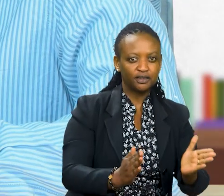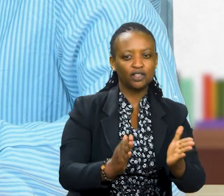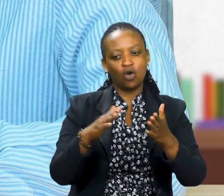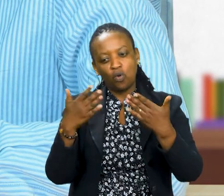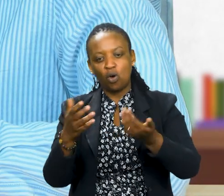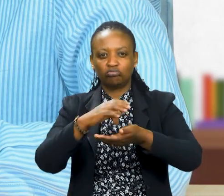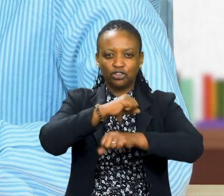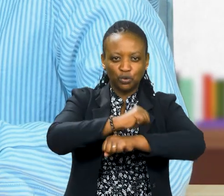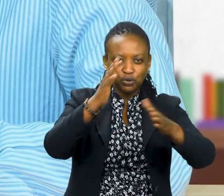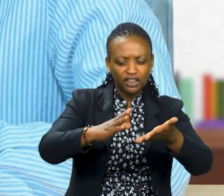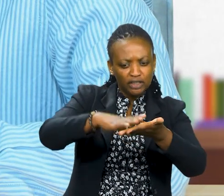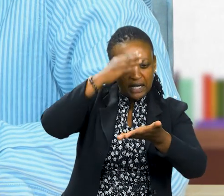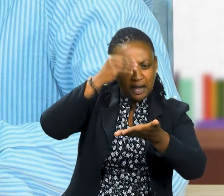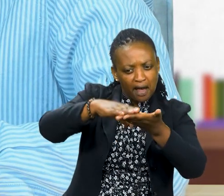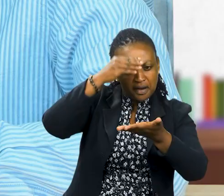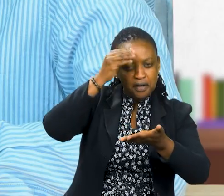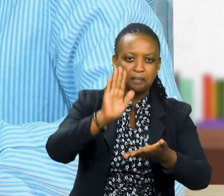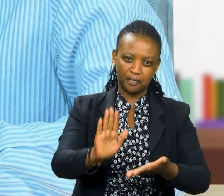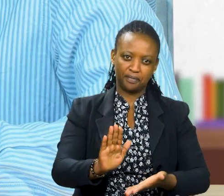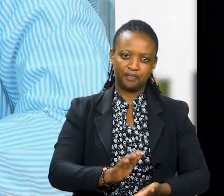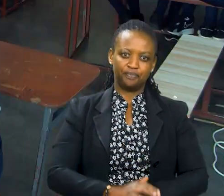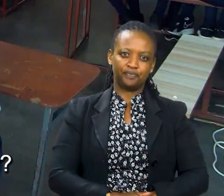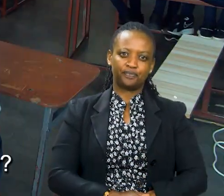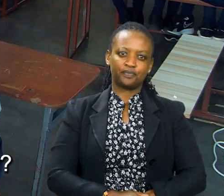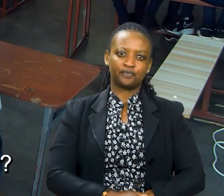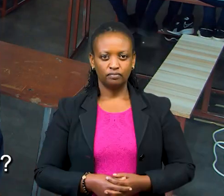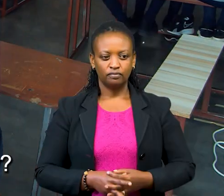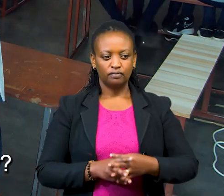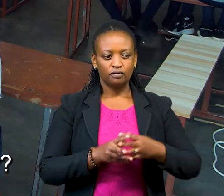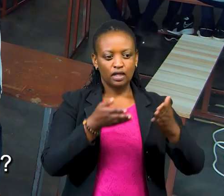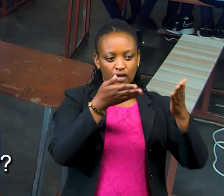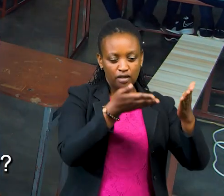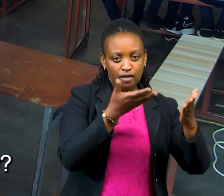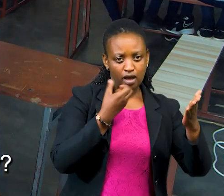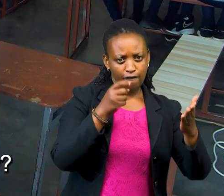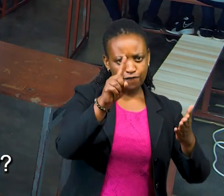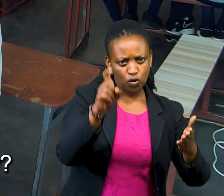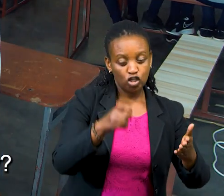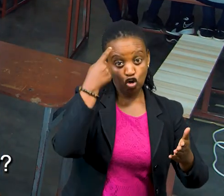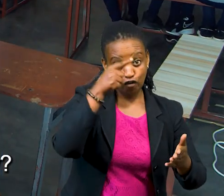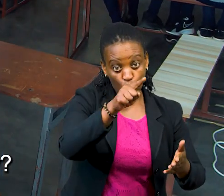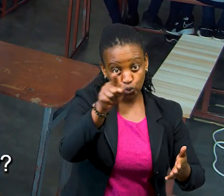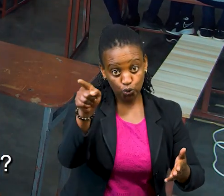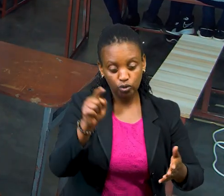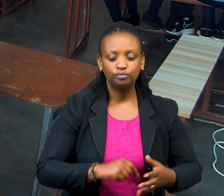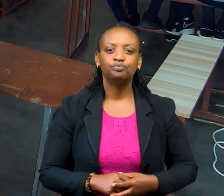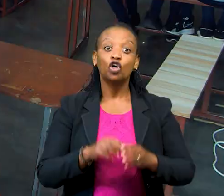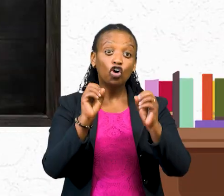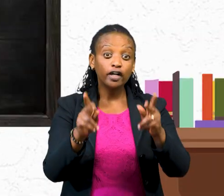motivate these learners or students to learn. Here, there is a question for you,